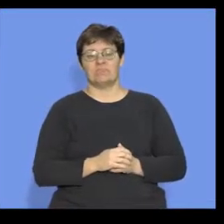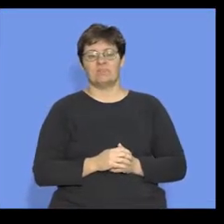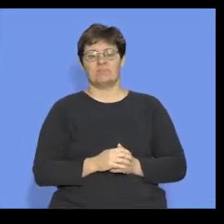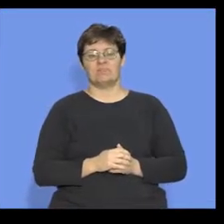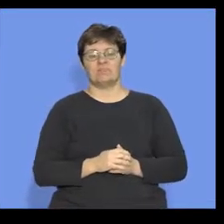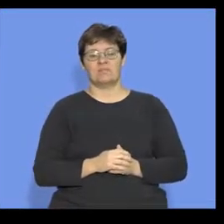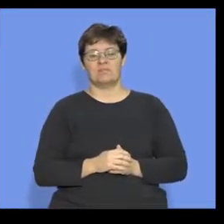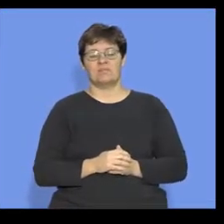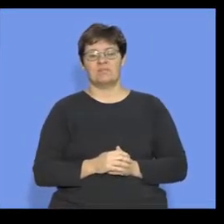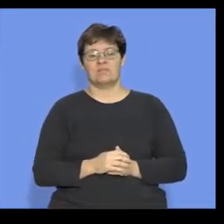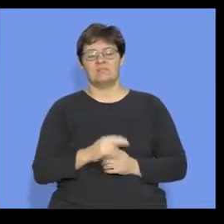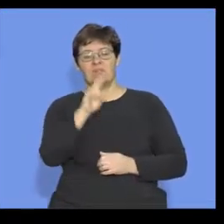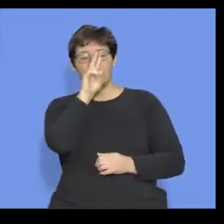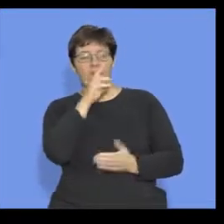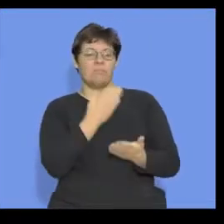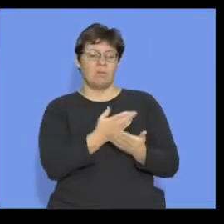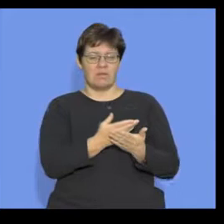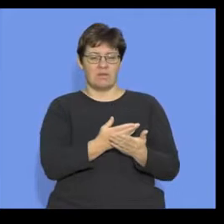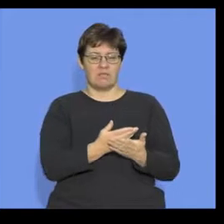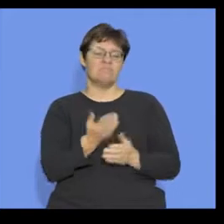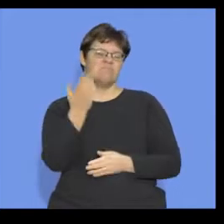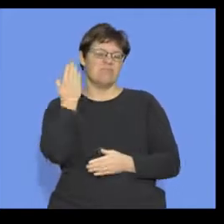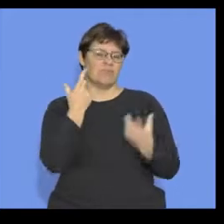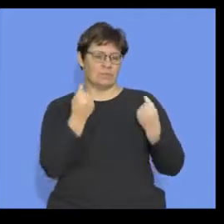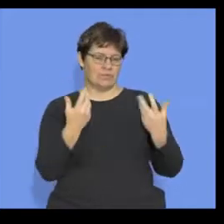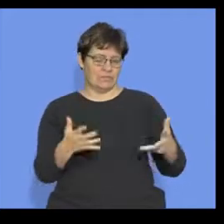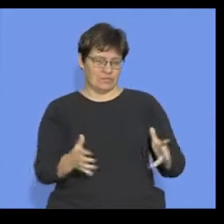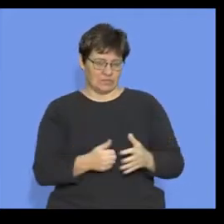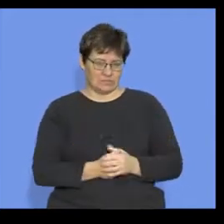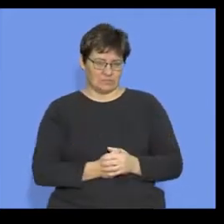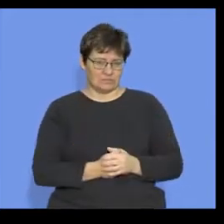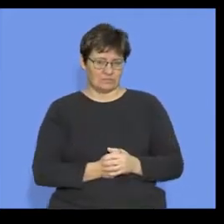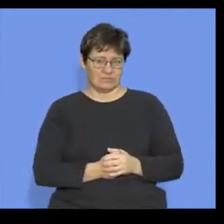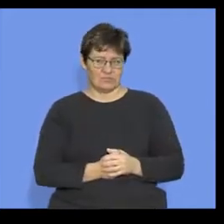So let's look at some of our probability we've done previously, okay?